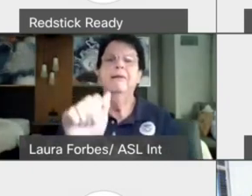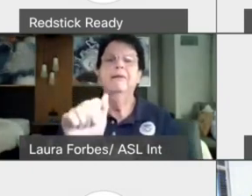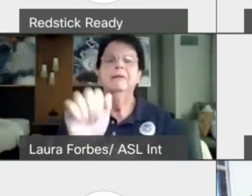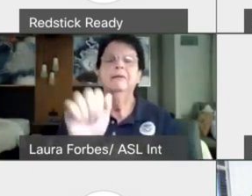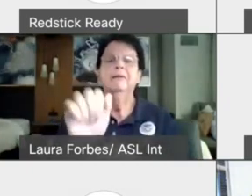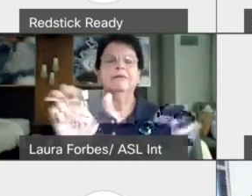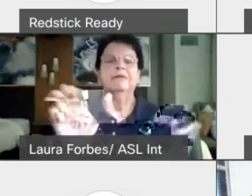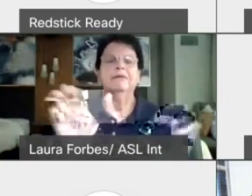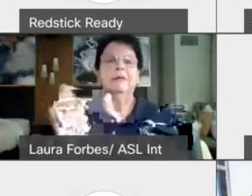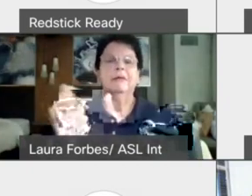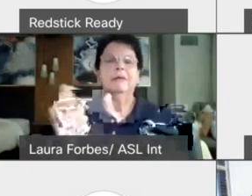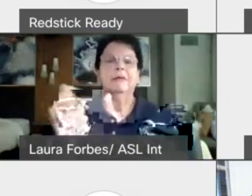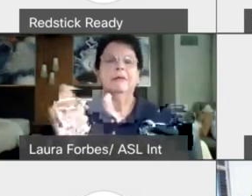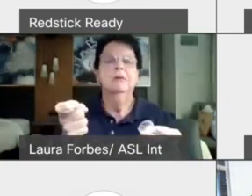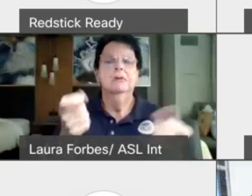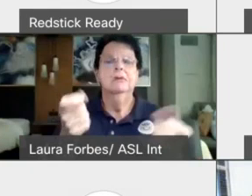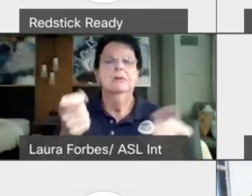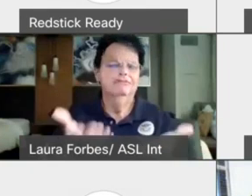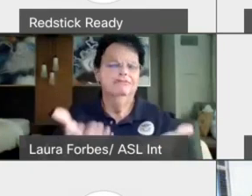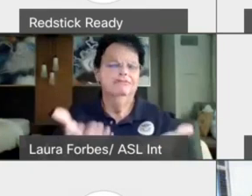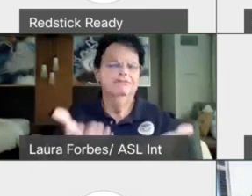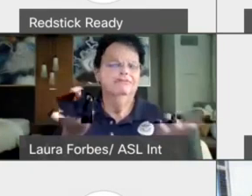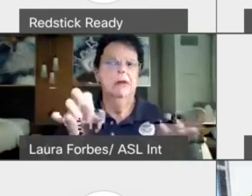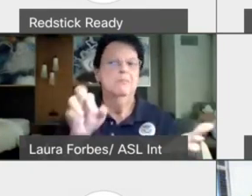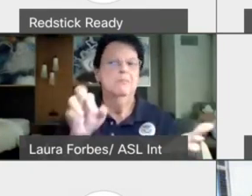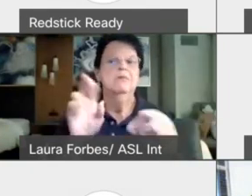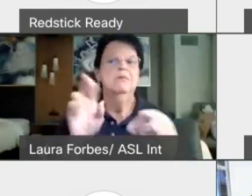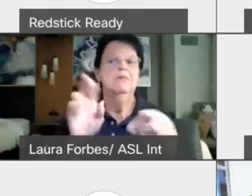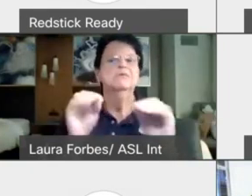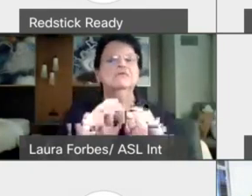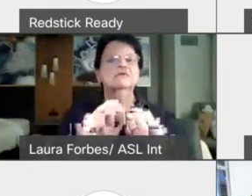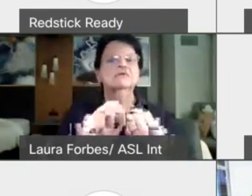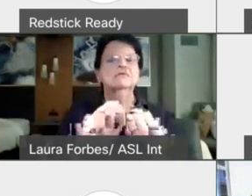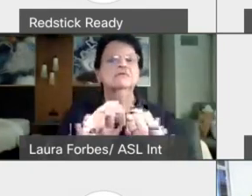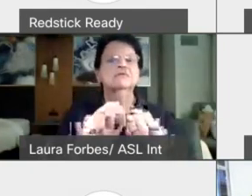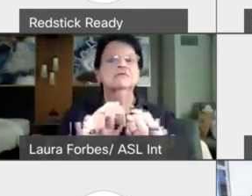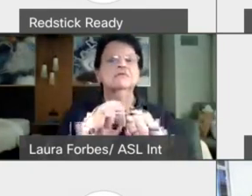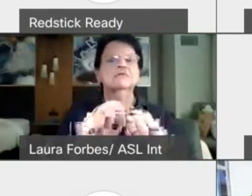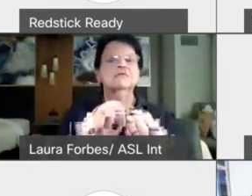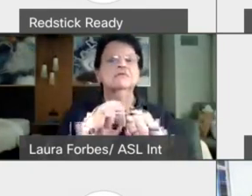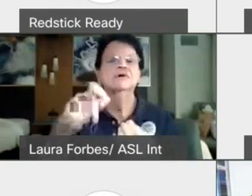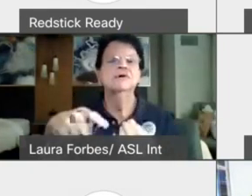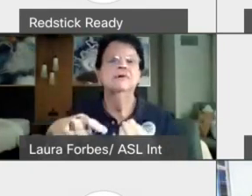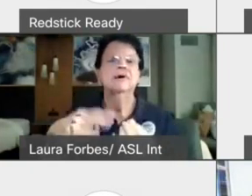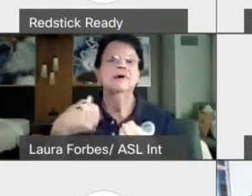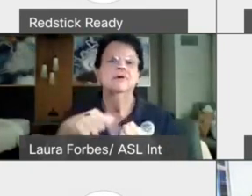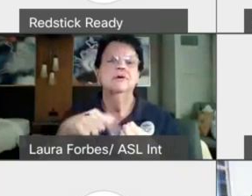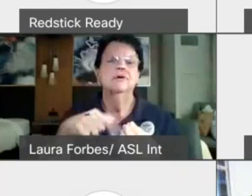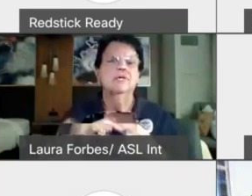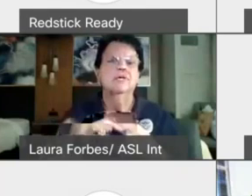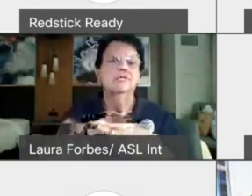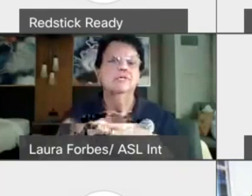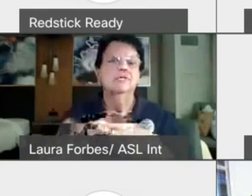management here at the Mayor's Office of Homeland Security and Emergency Preparedness, MOSEP, We're at a local level. So you normally hear